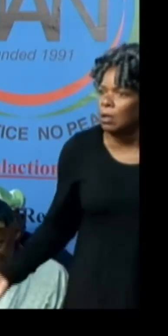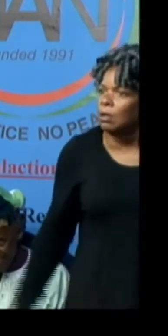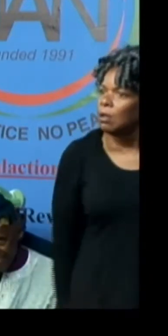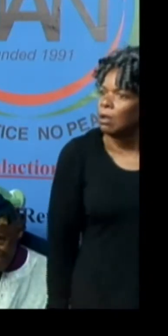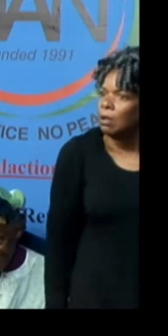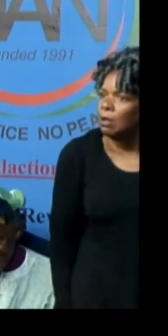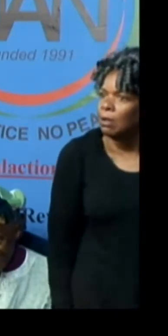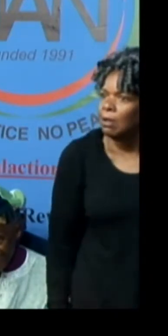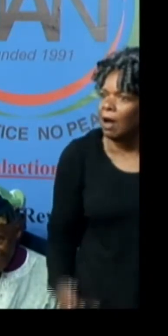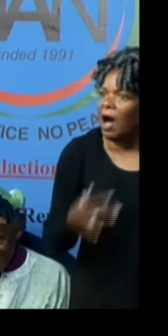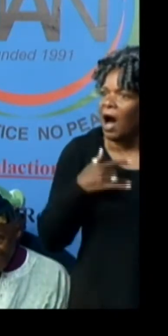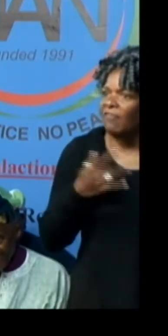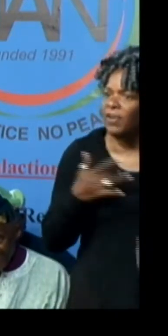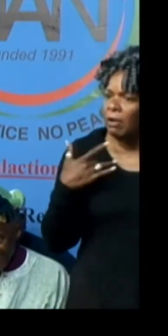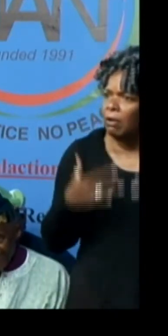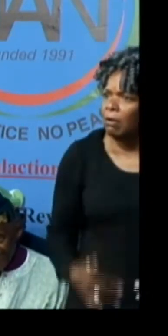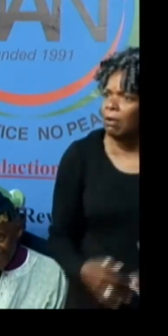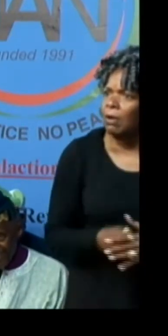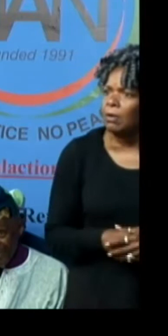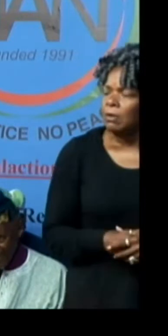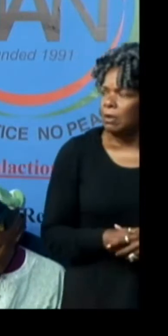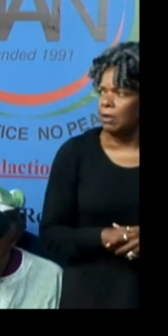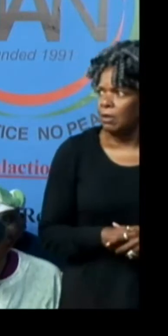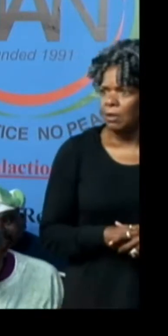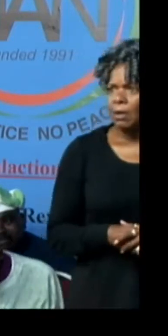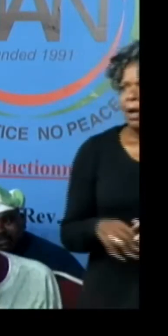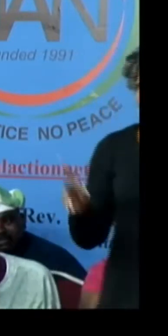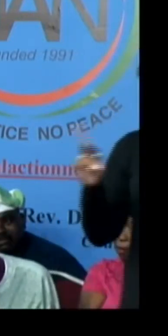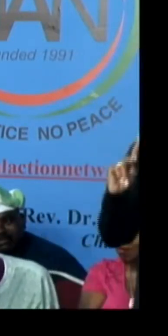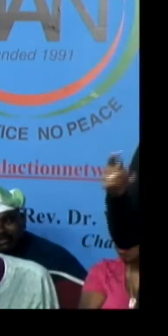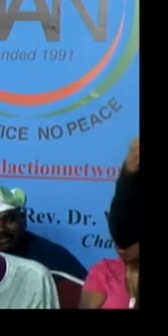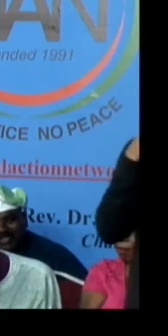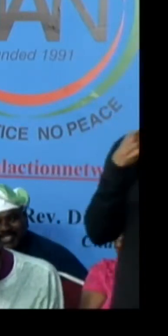You talking about, do you got a budget? I ain't got no money.